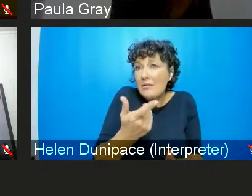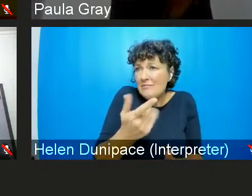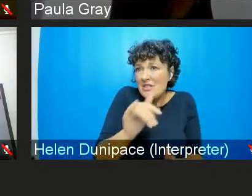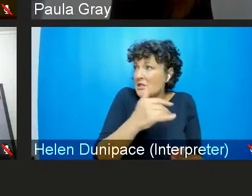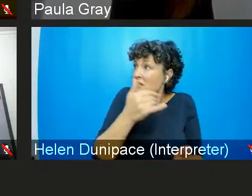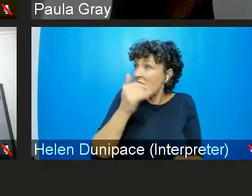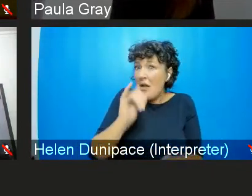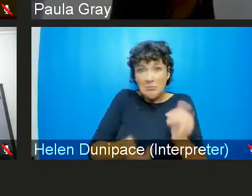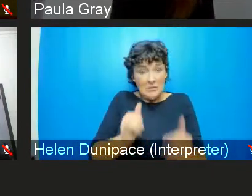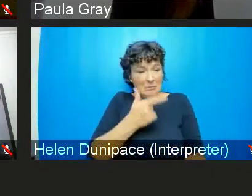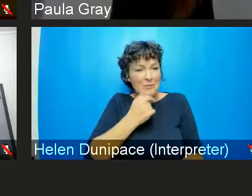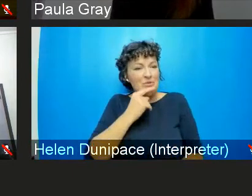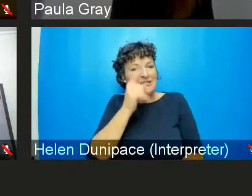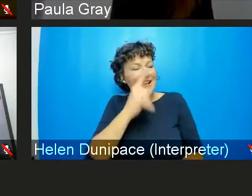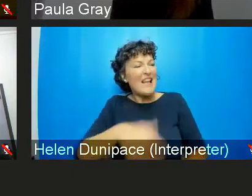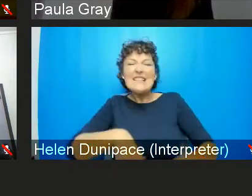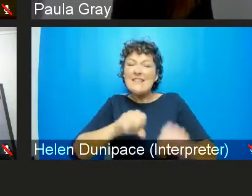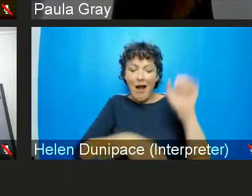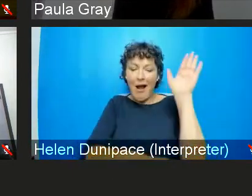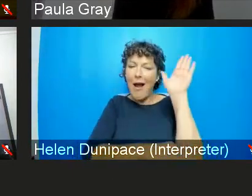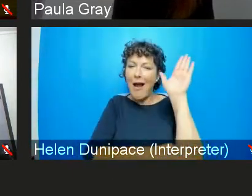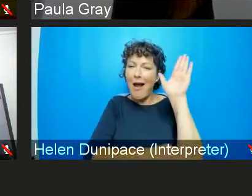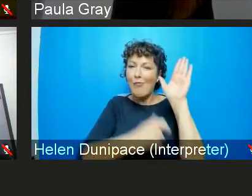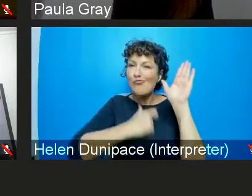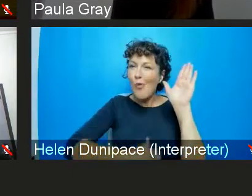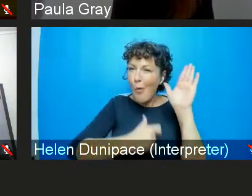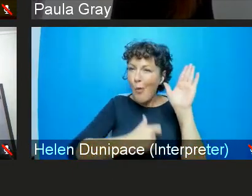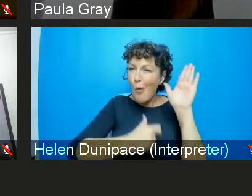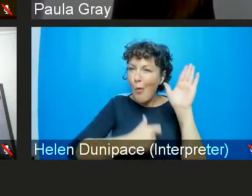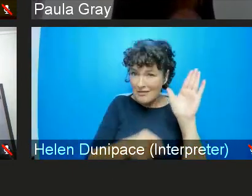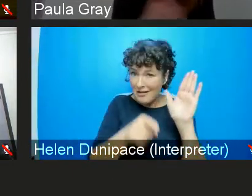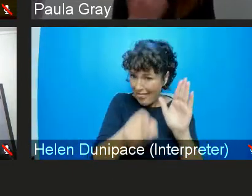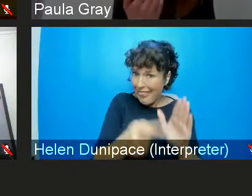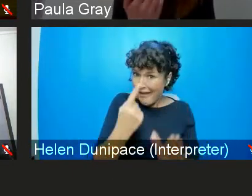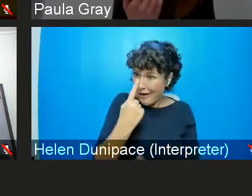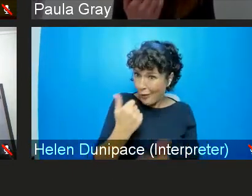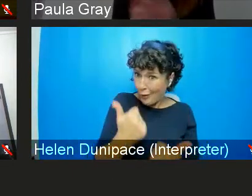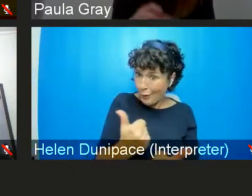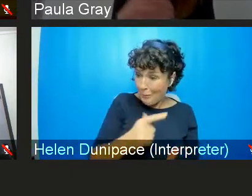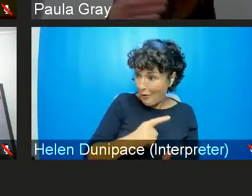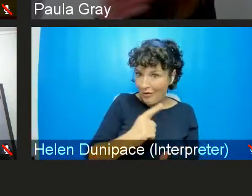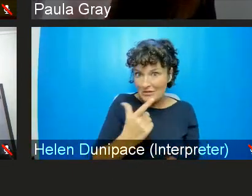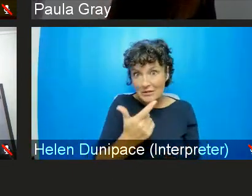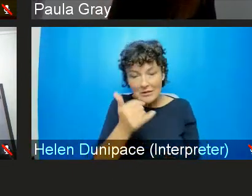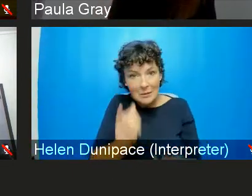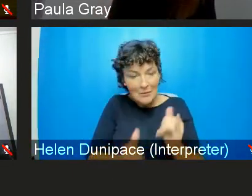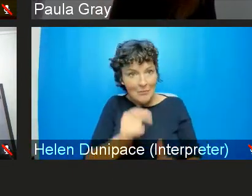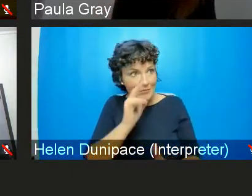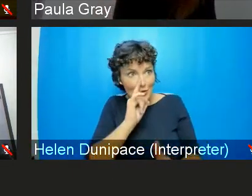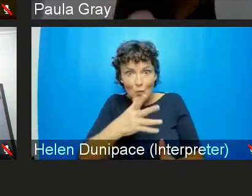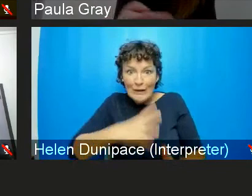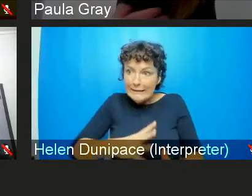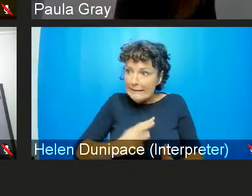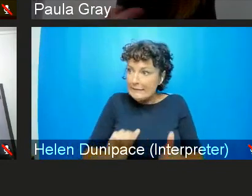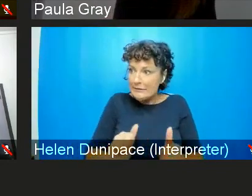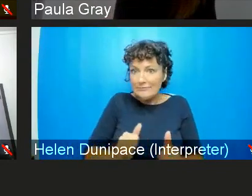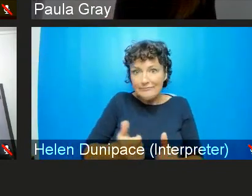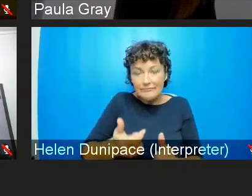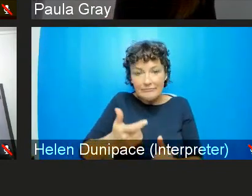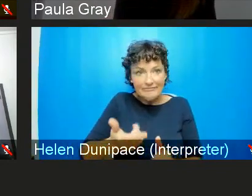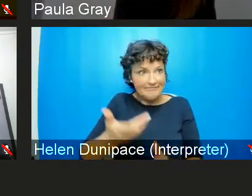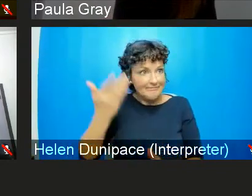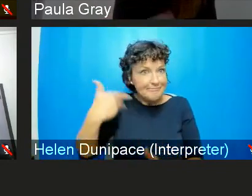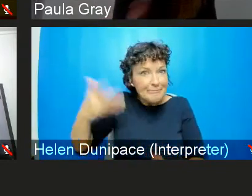helpful in the sense that you don't have to have, you know, necessarily prior skills and experience, and it can be about how you would approach a situation. So you can give a